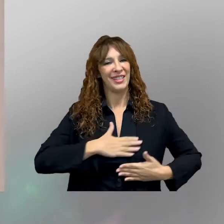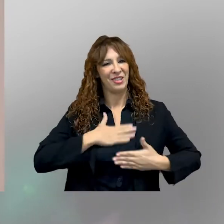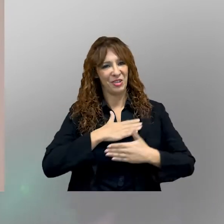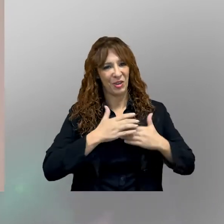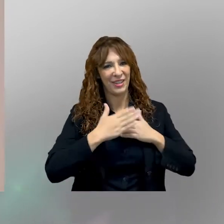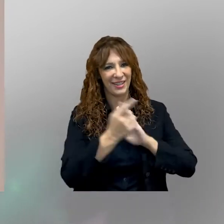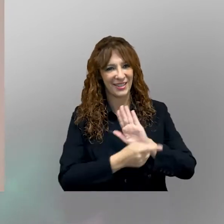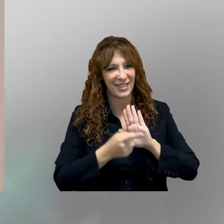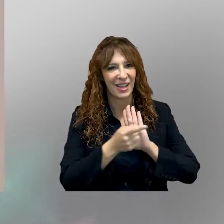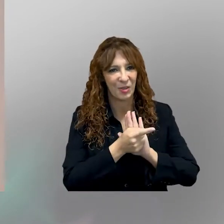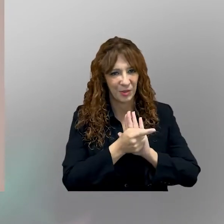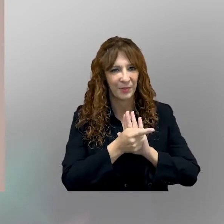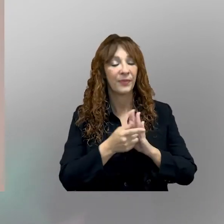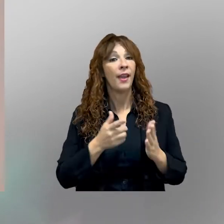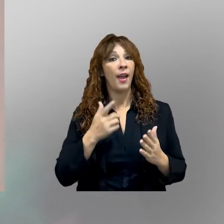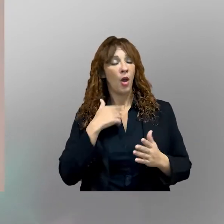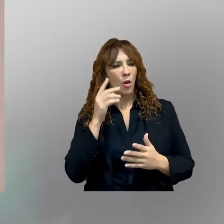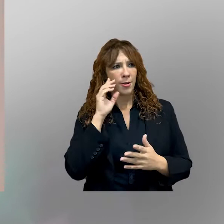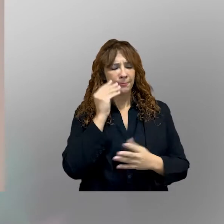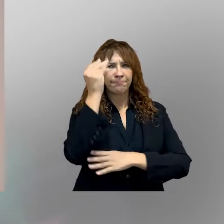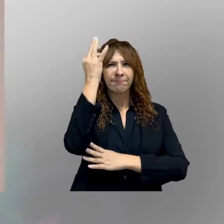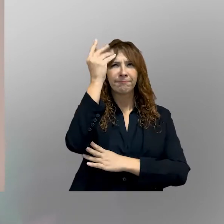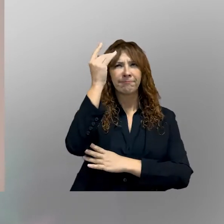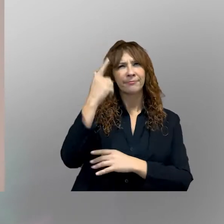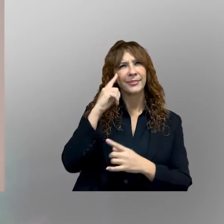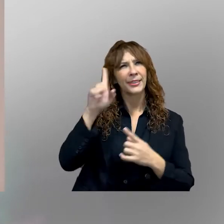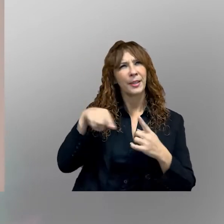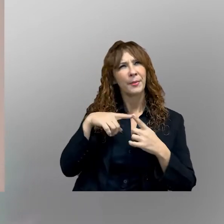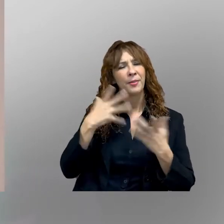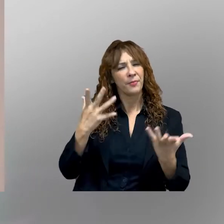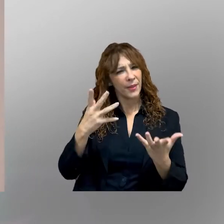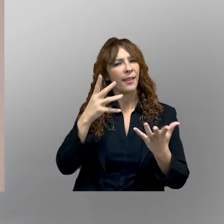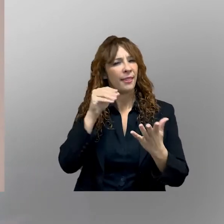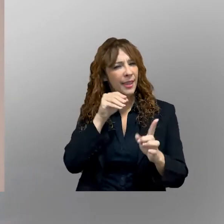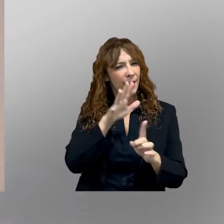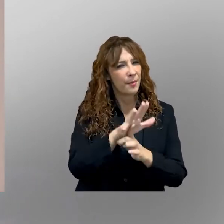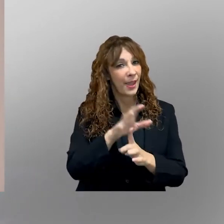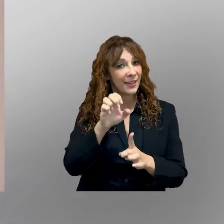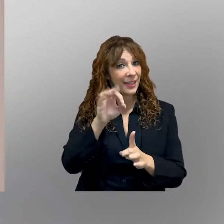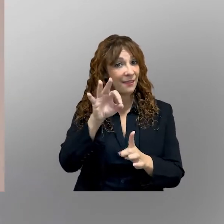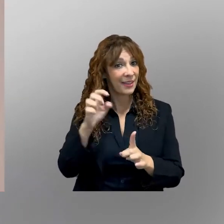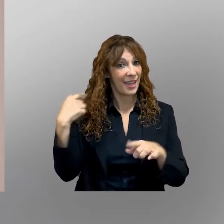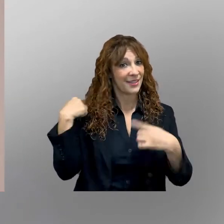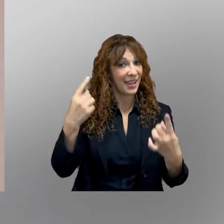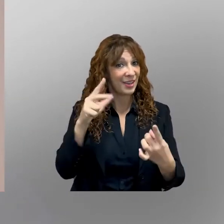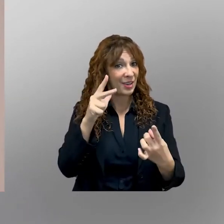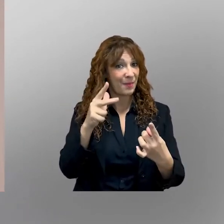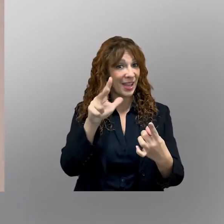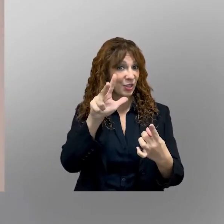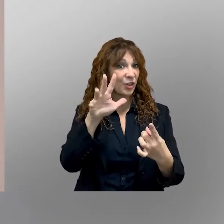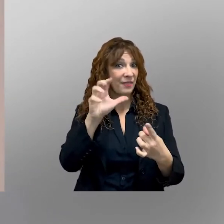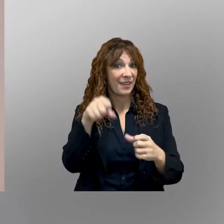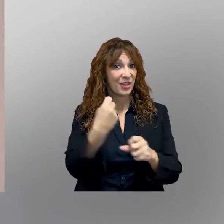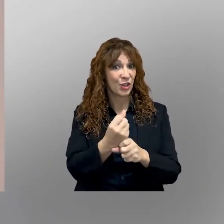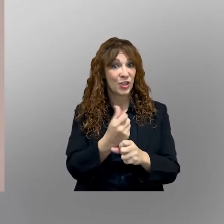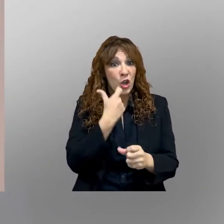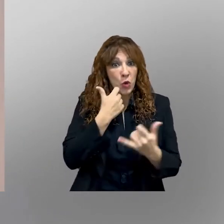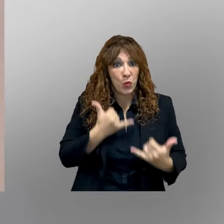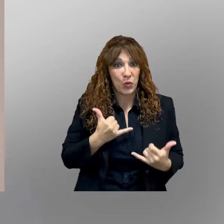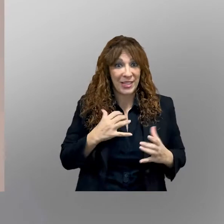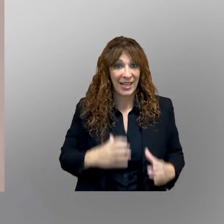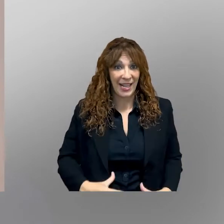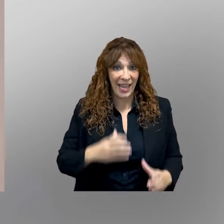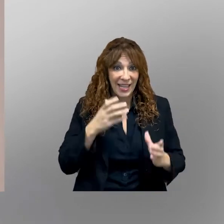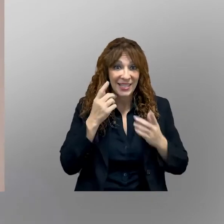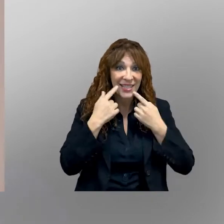hour. We will take a look at the impact EFE has had over the past 35 years, recent client